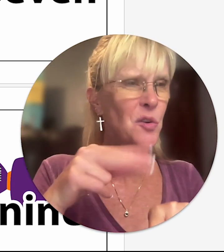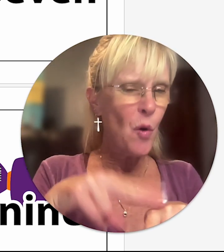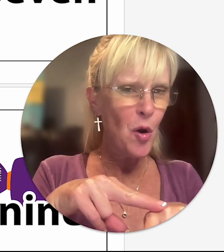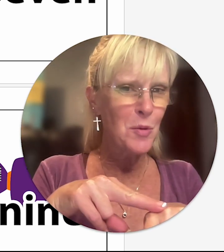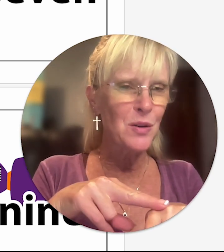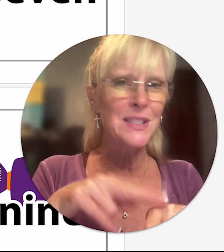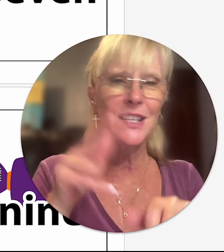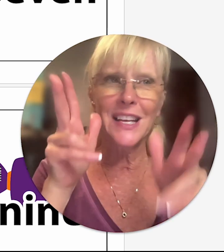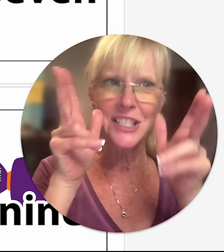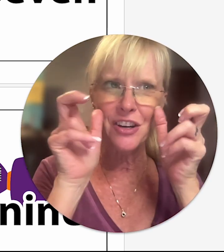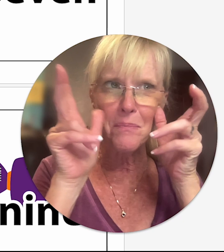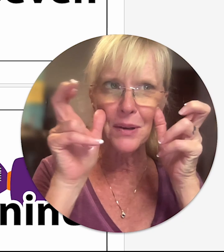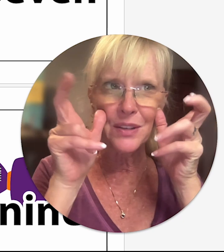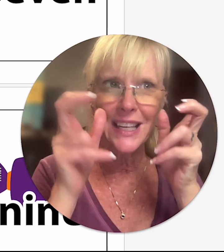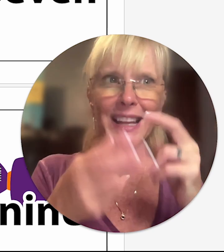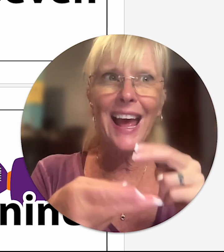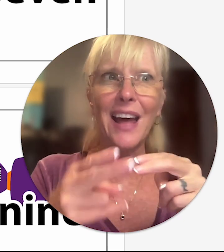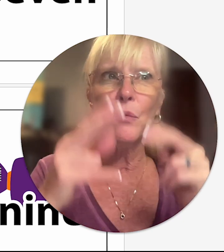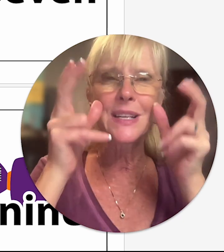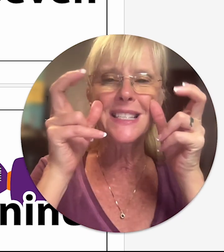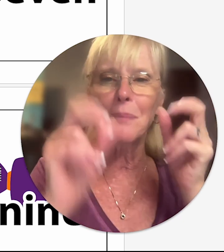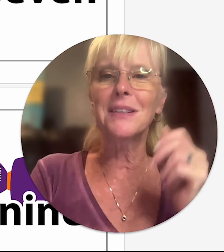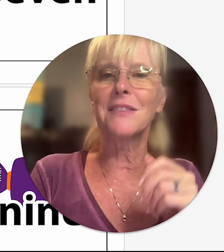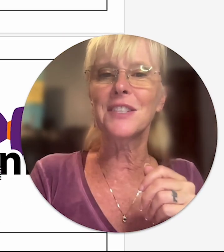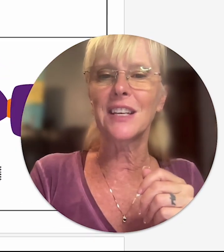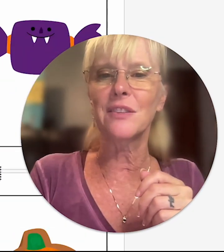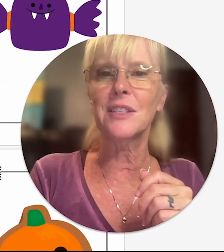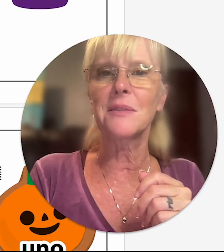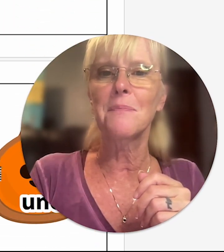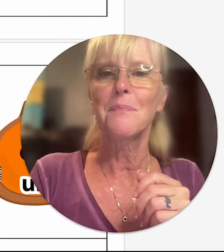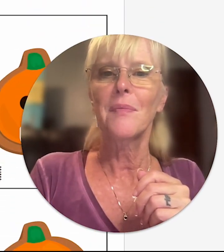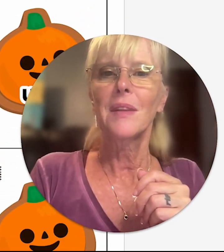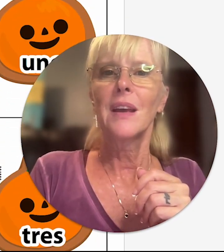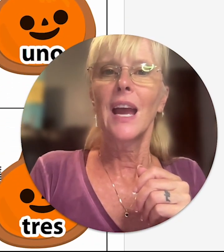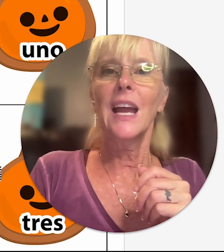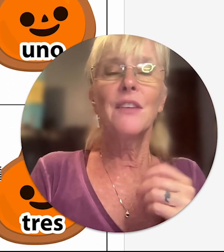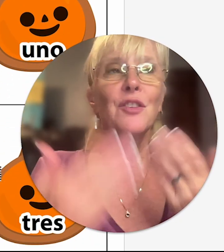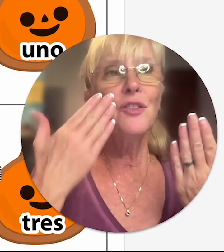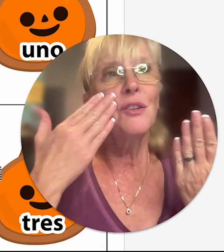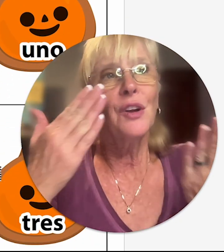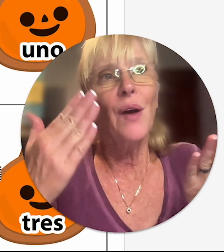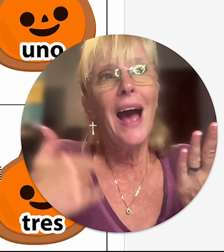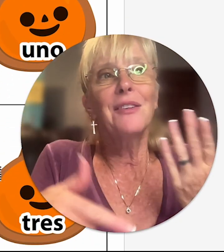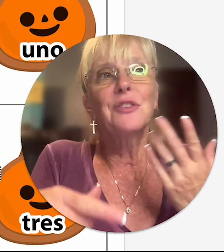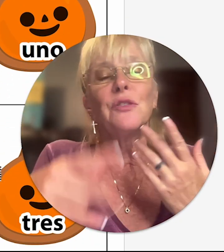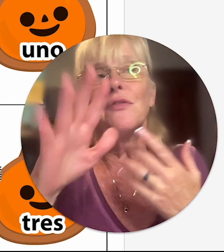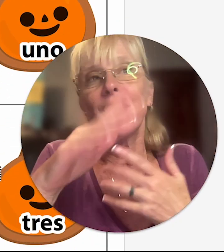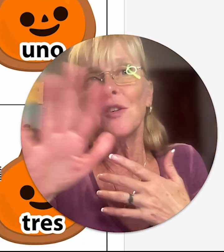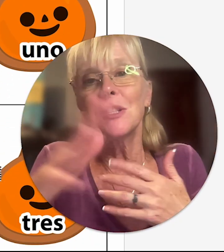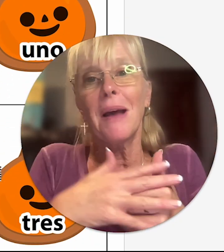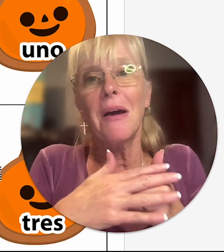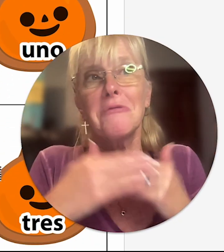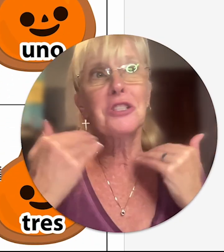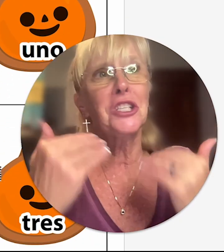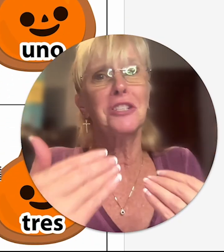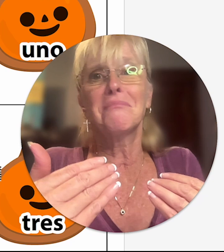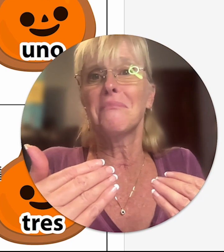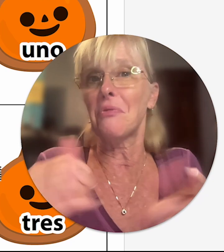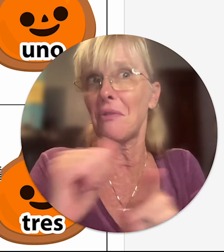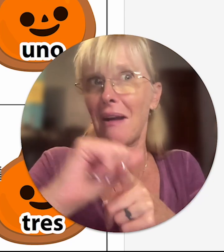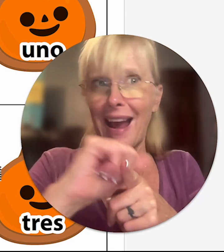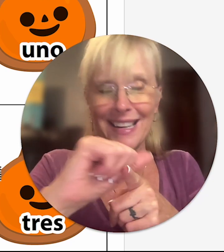like normal, so they start building that receptive skills. And if you don't know how to finger spell,